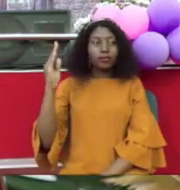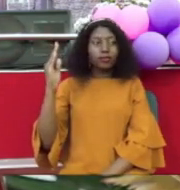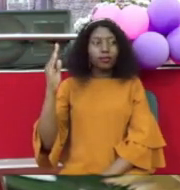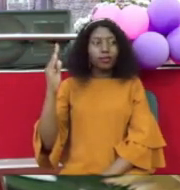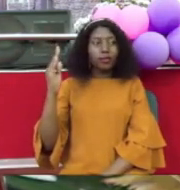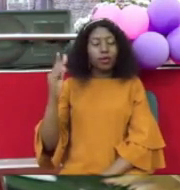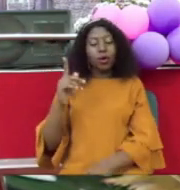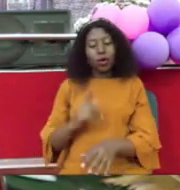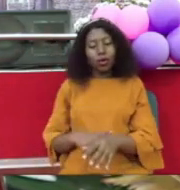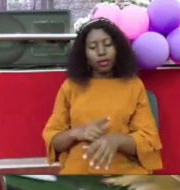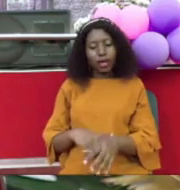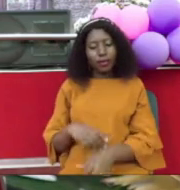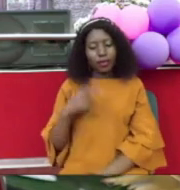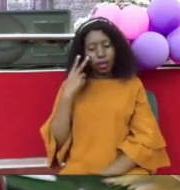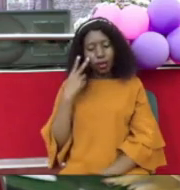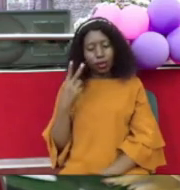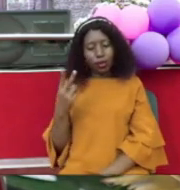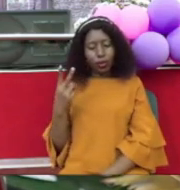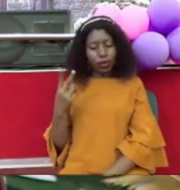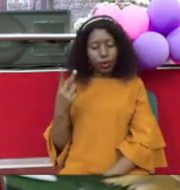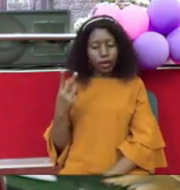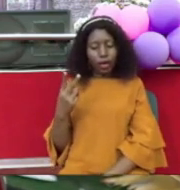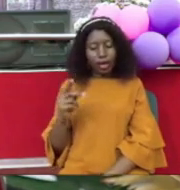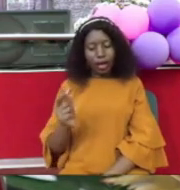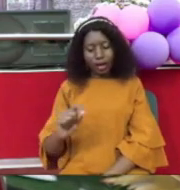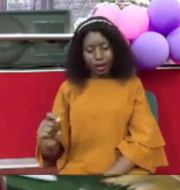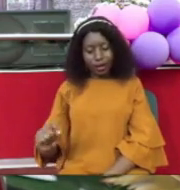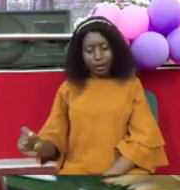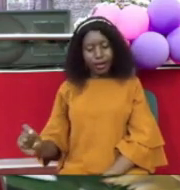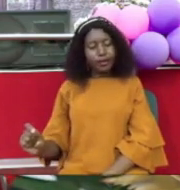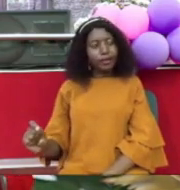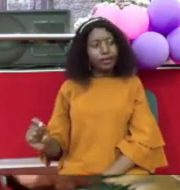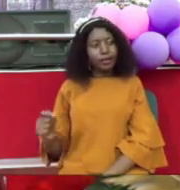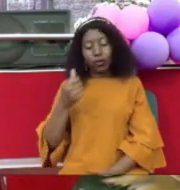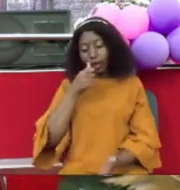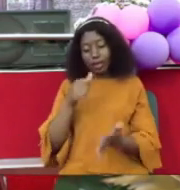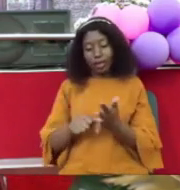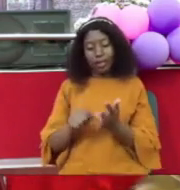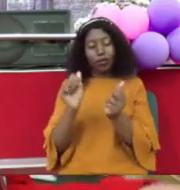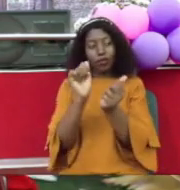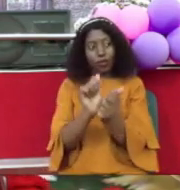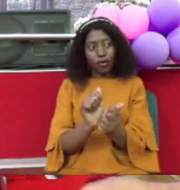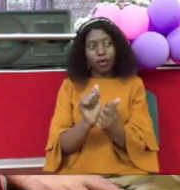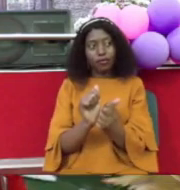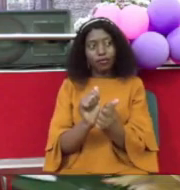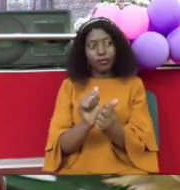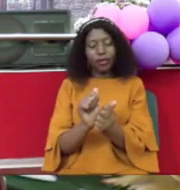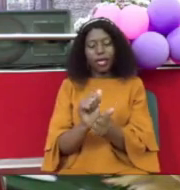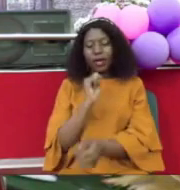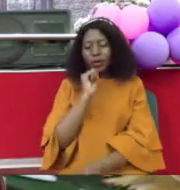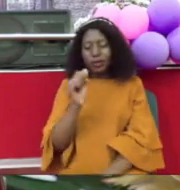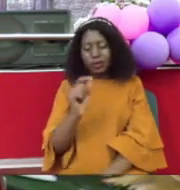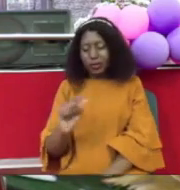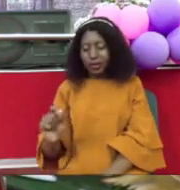at the epistles, ukiangalia maandiko yale aliandika ama barua, Paul was not writing them when he